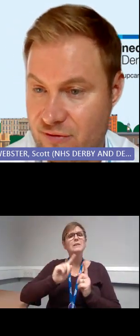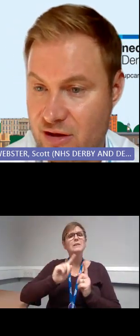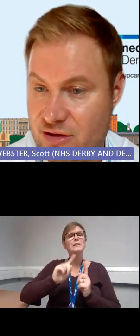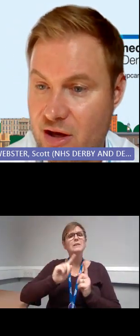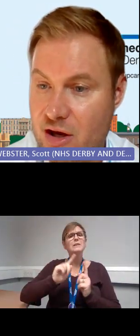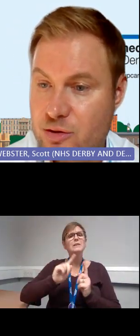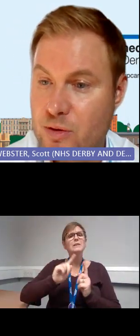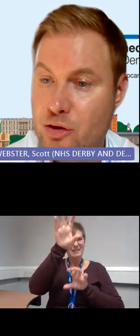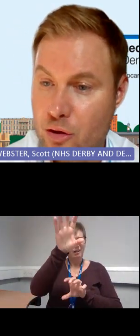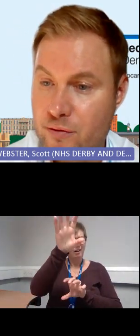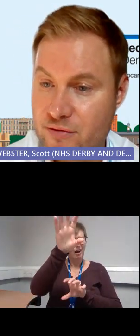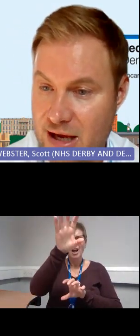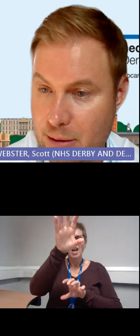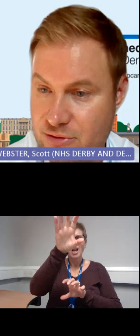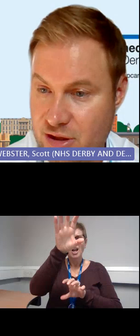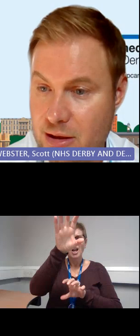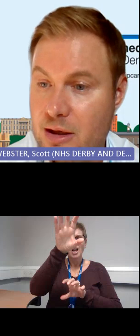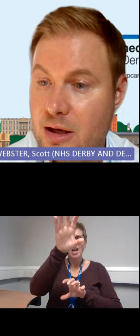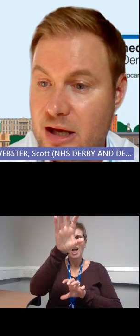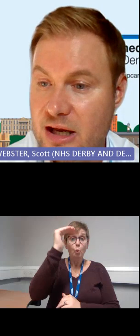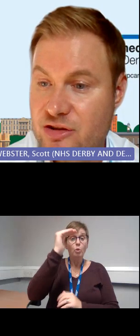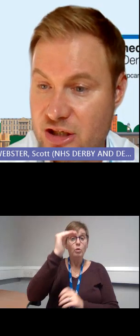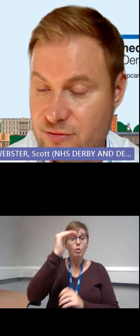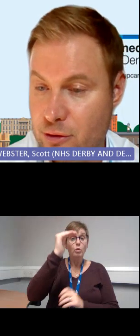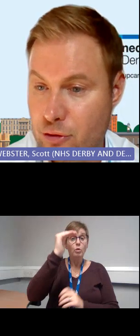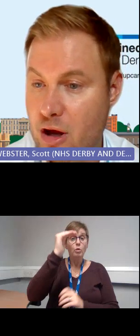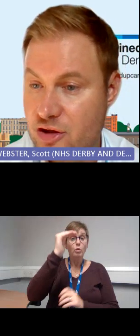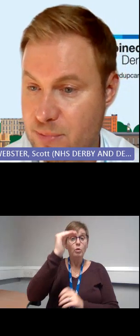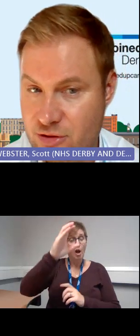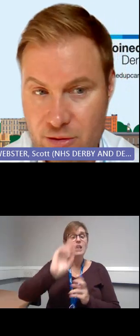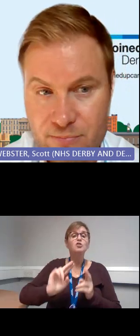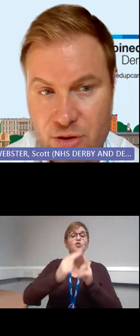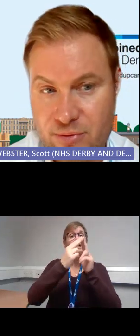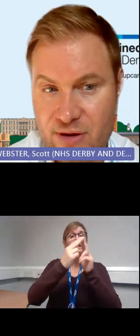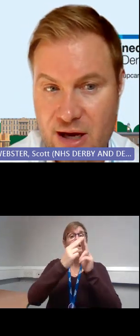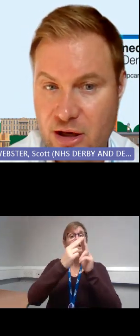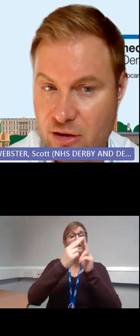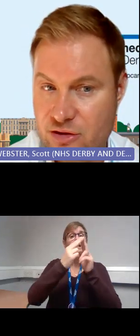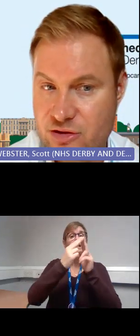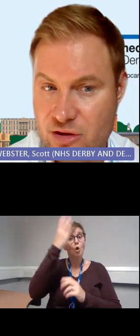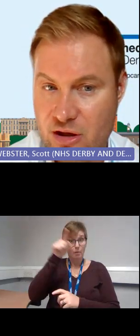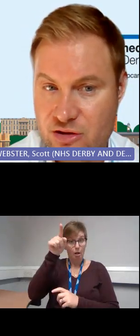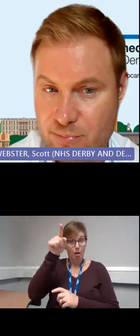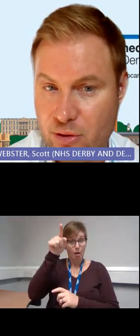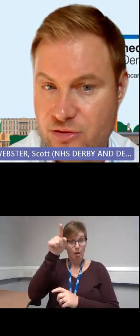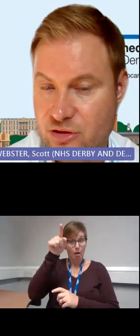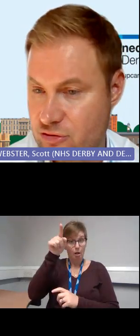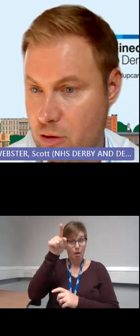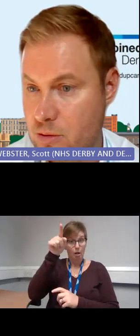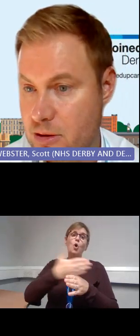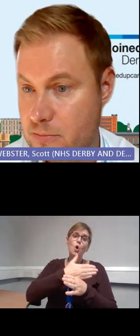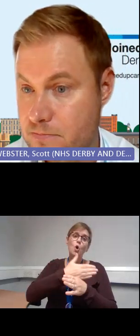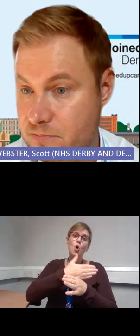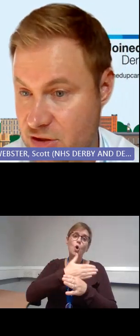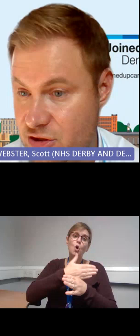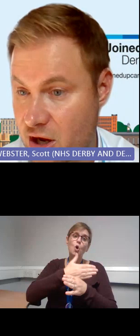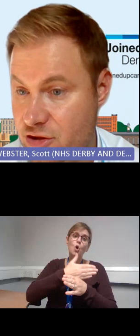that service. So in the north of the county, it's Chesterfield Royal Hospital who provide early supported